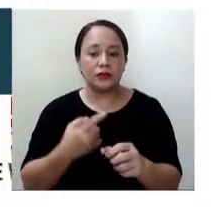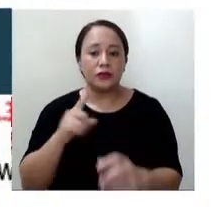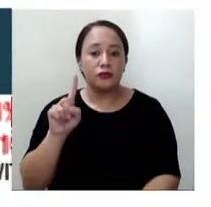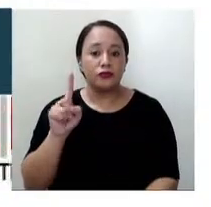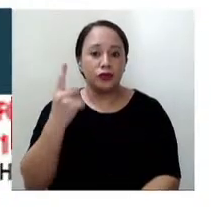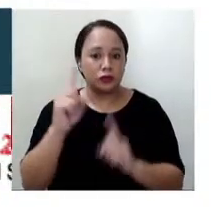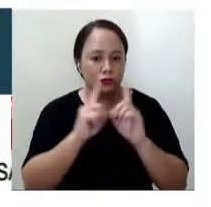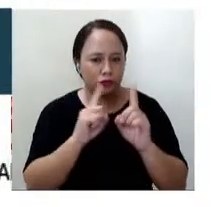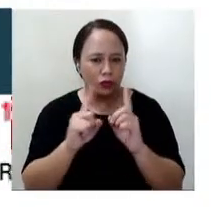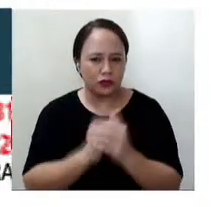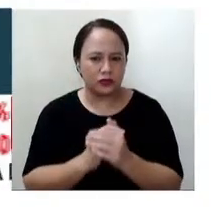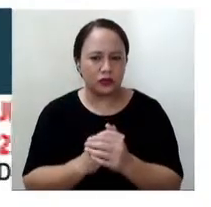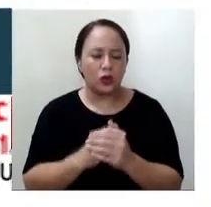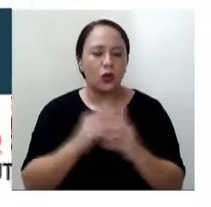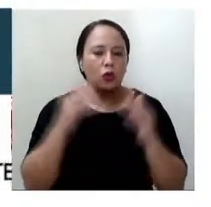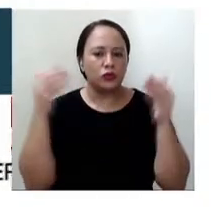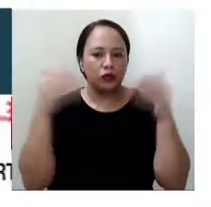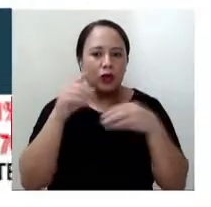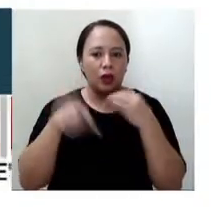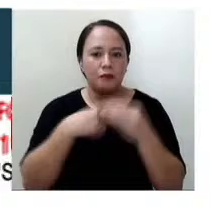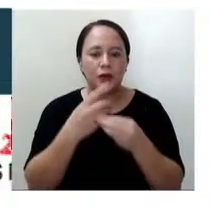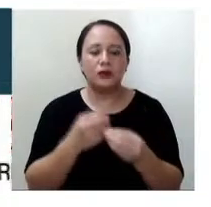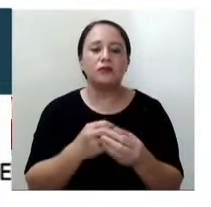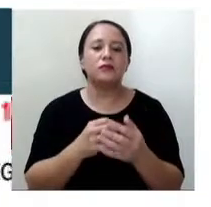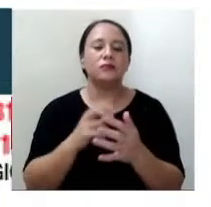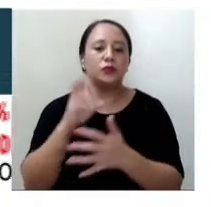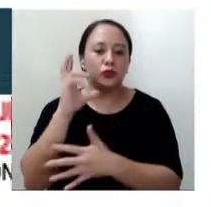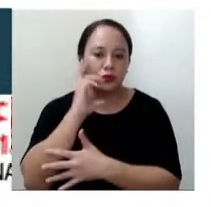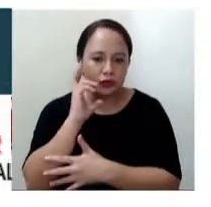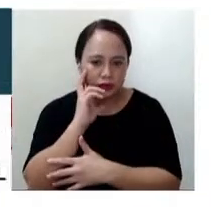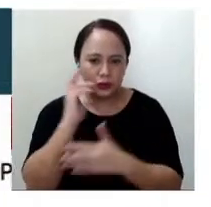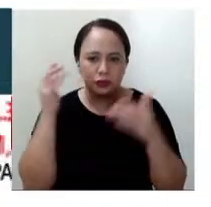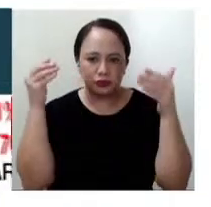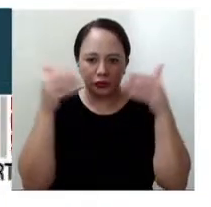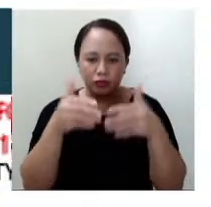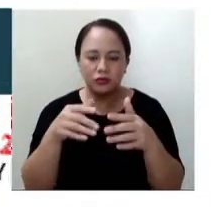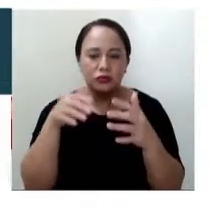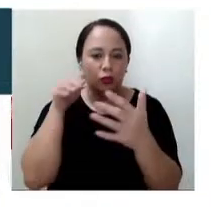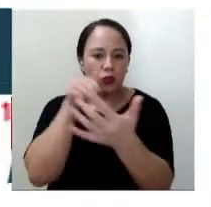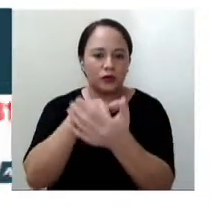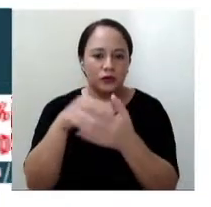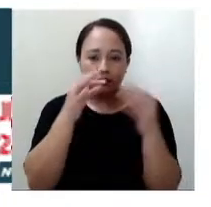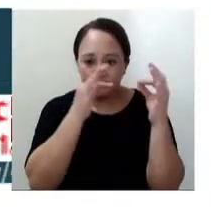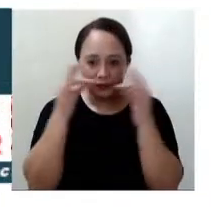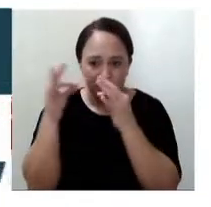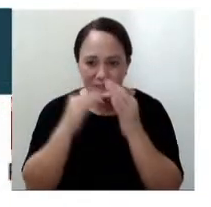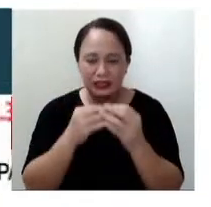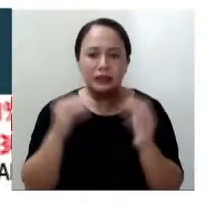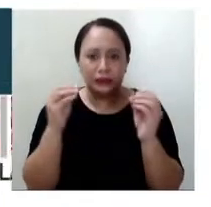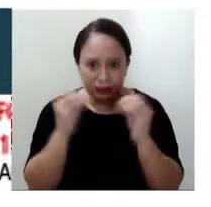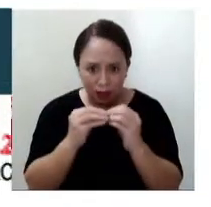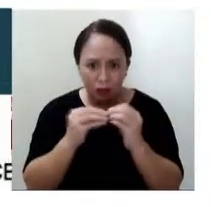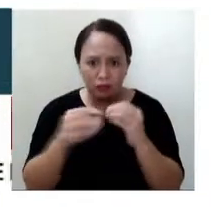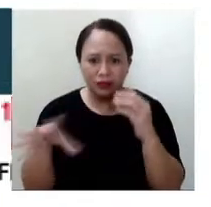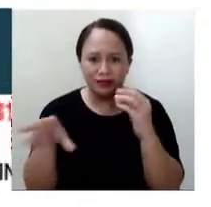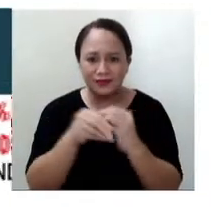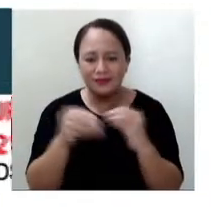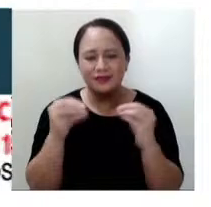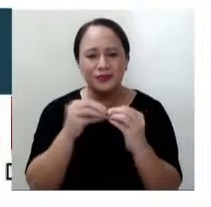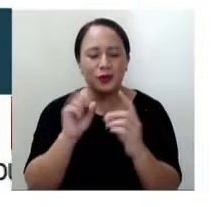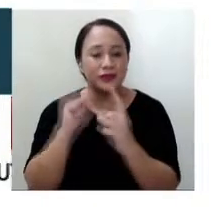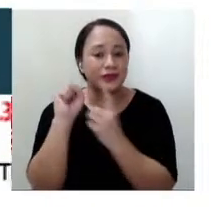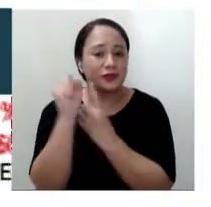talked, it was all about the Duterte war on drugs. And now that there's a spillover of this